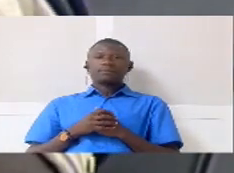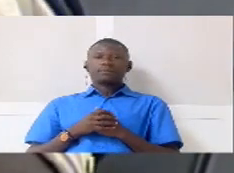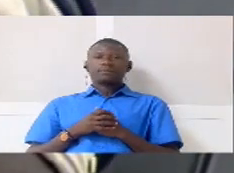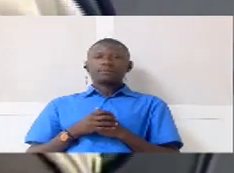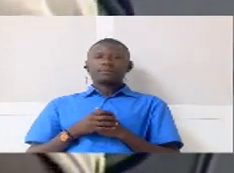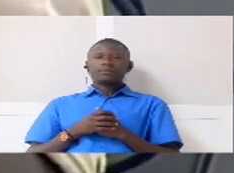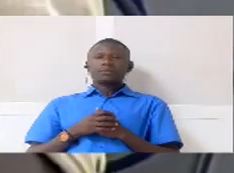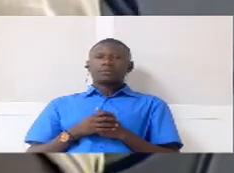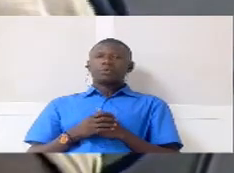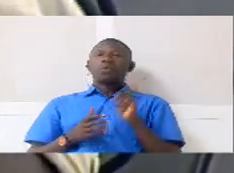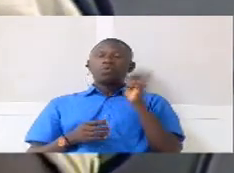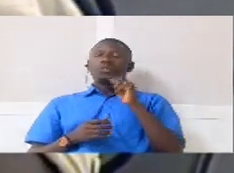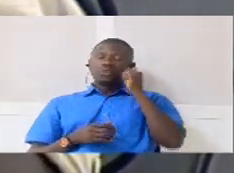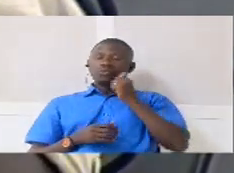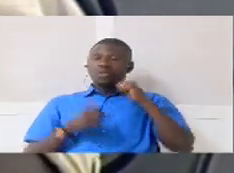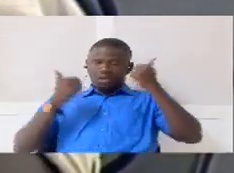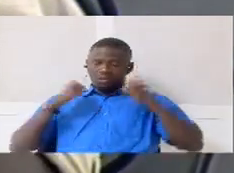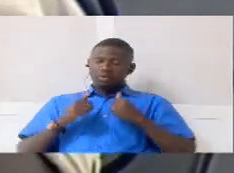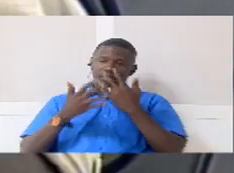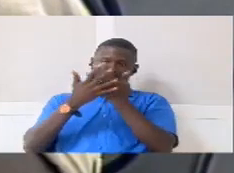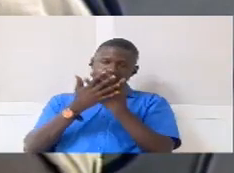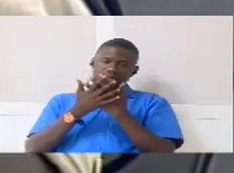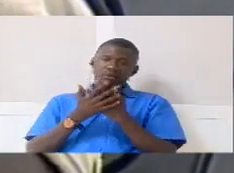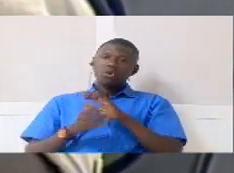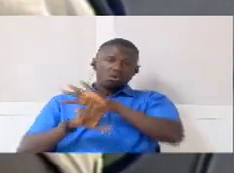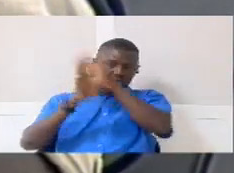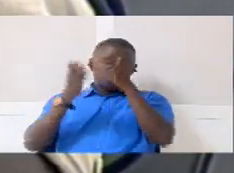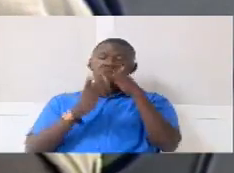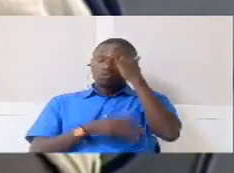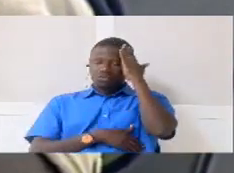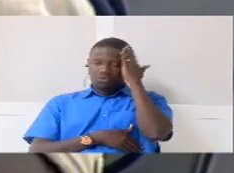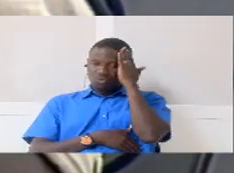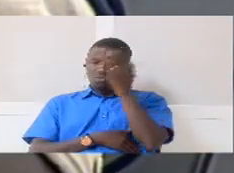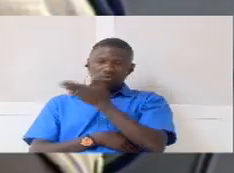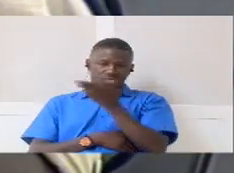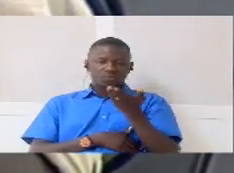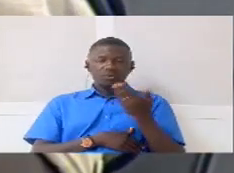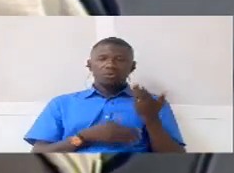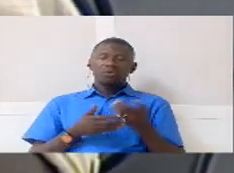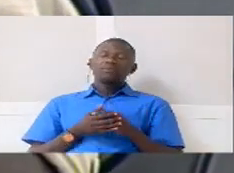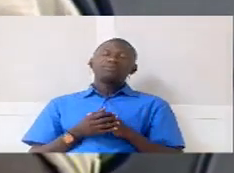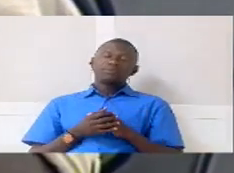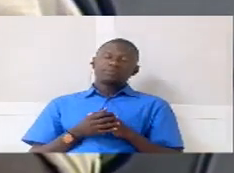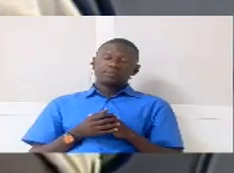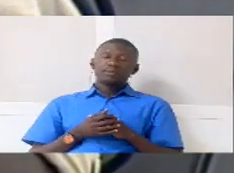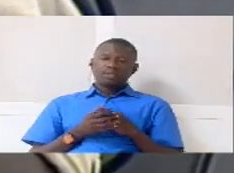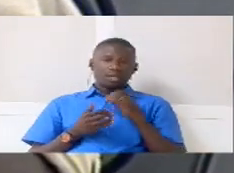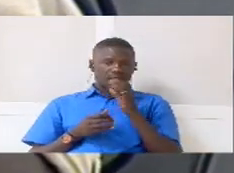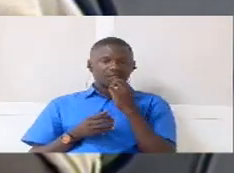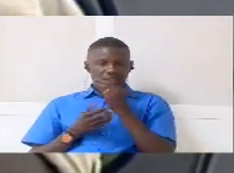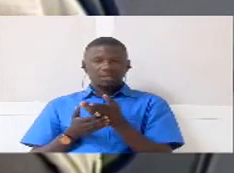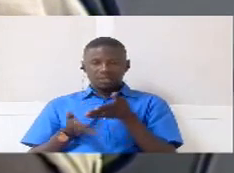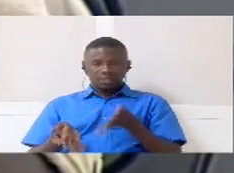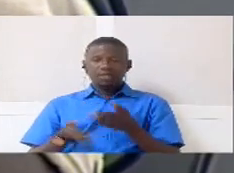What used to happen at the prisons, we are all aware of. I can say here in